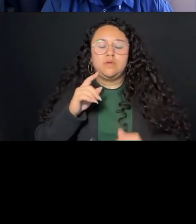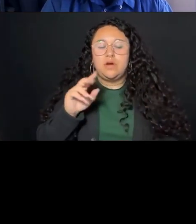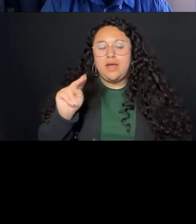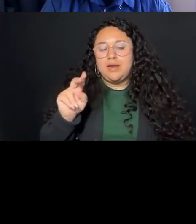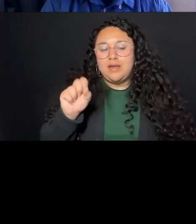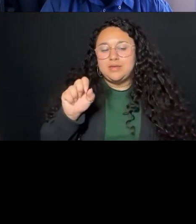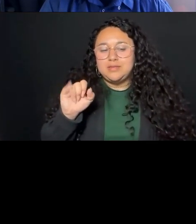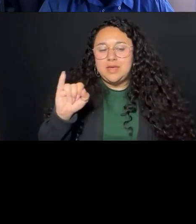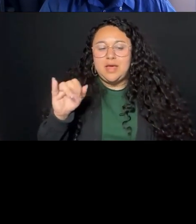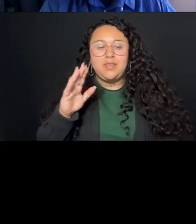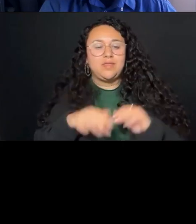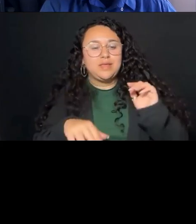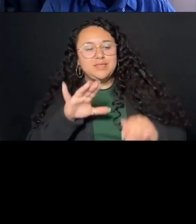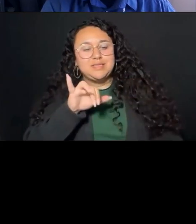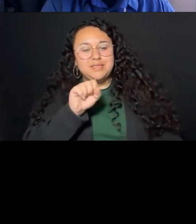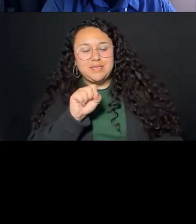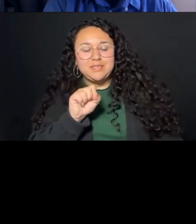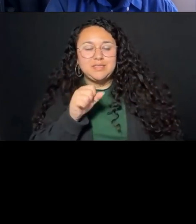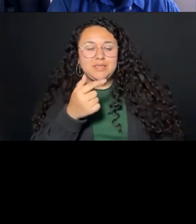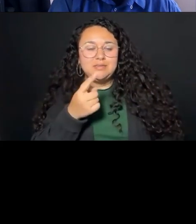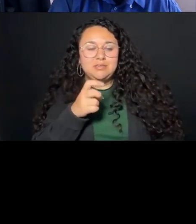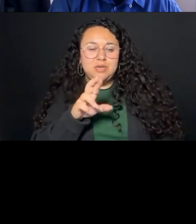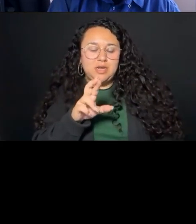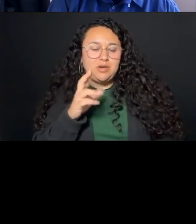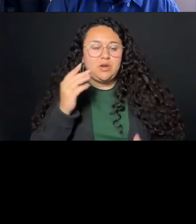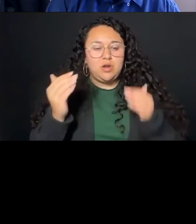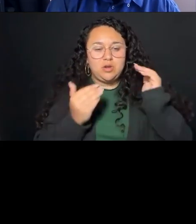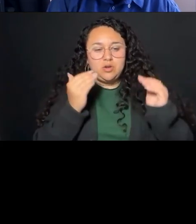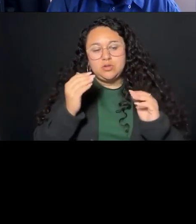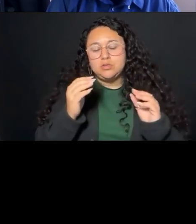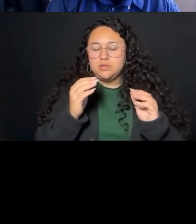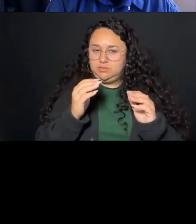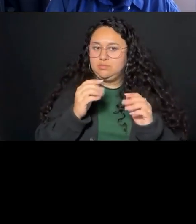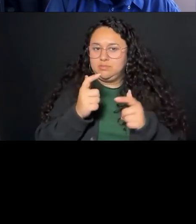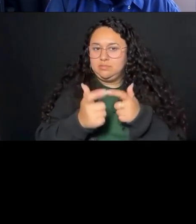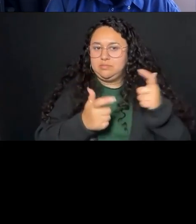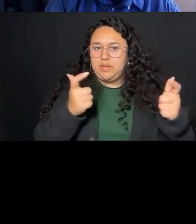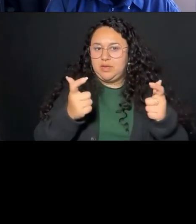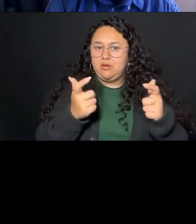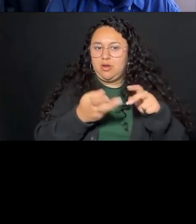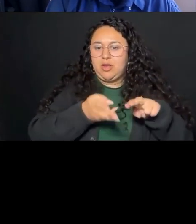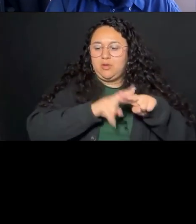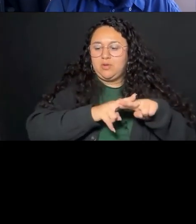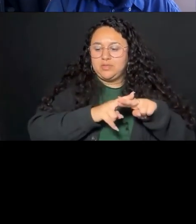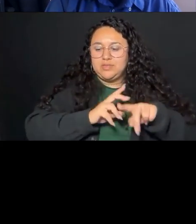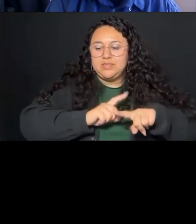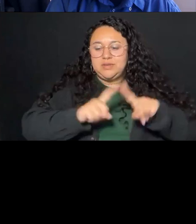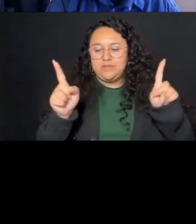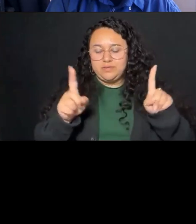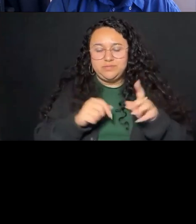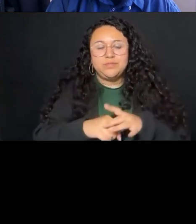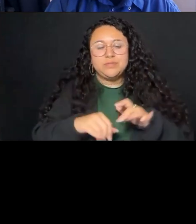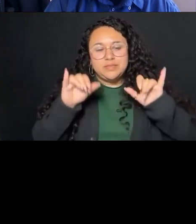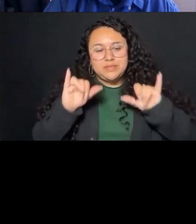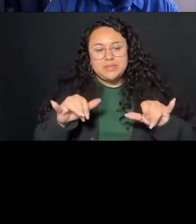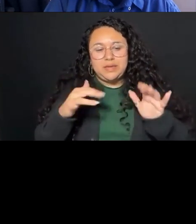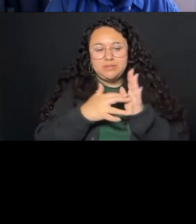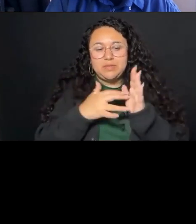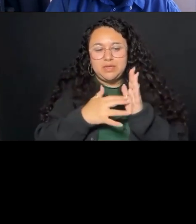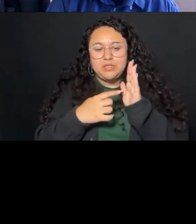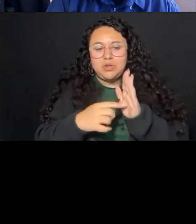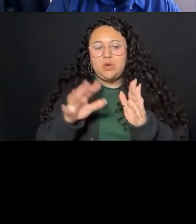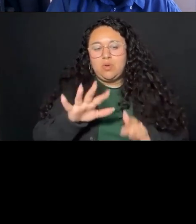pretty substantial increase or difference. Same study showed that about 56% of folks